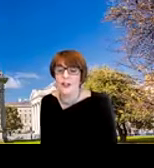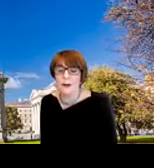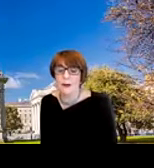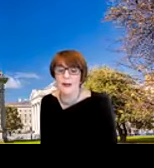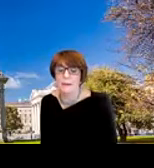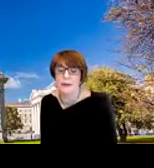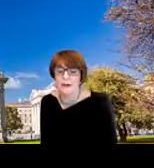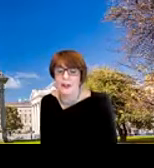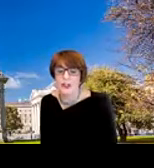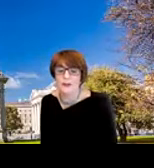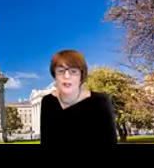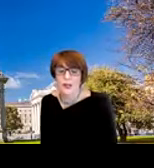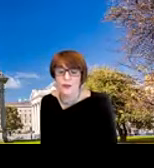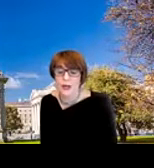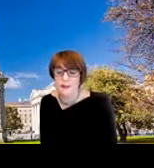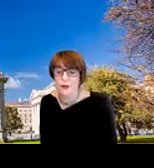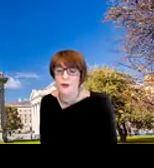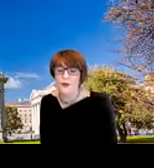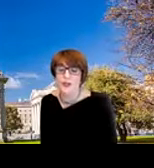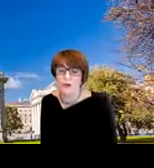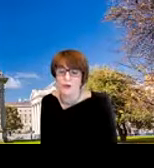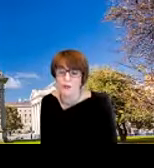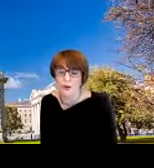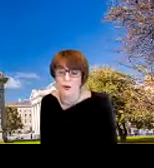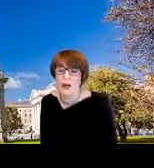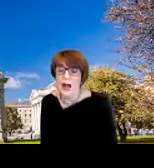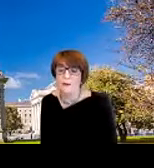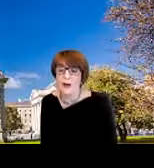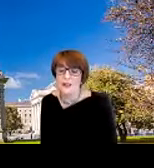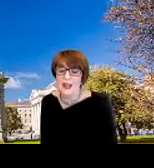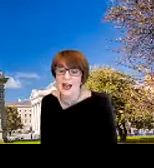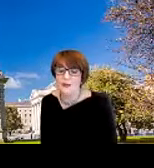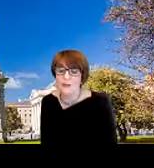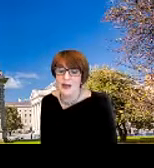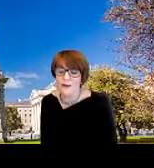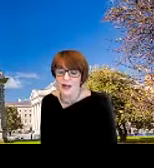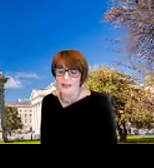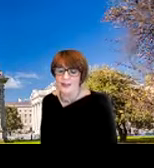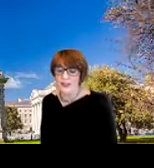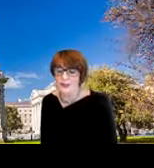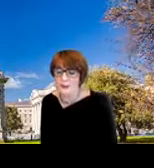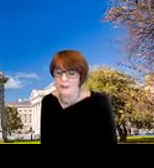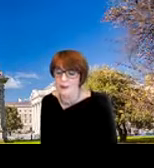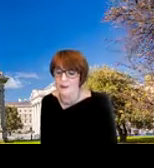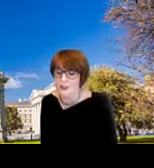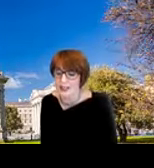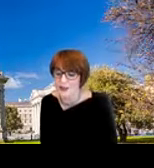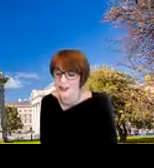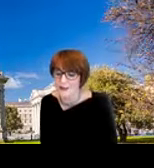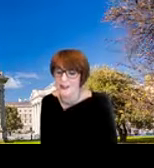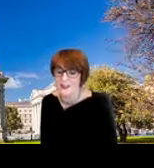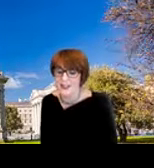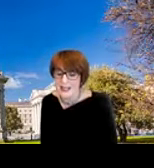and cares about people and friendships. She writes poetry. She wrote a poem advising how to make friends. So this was people with